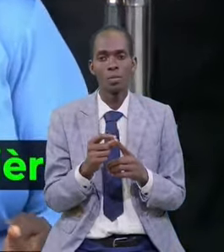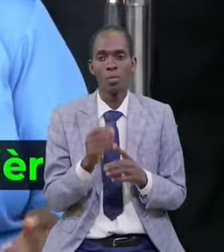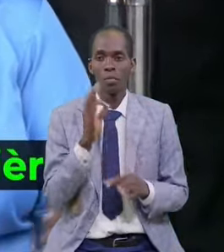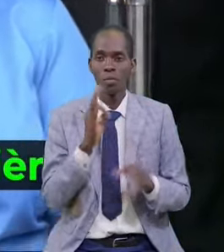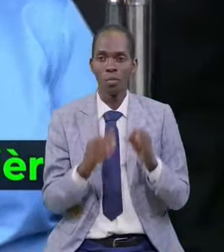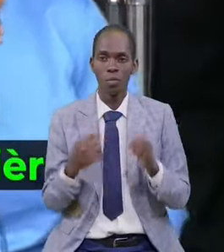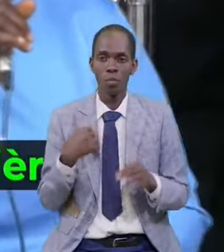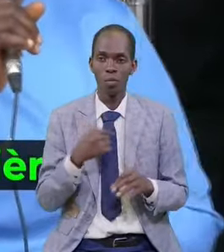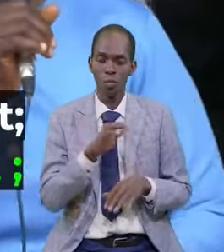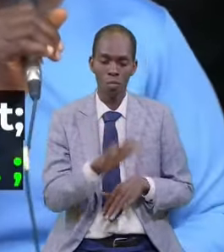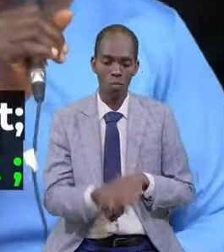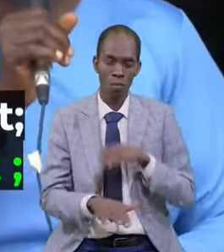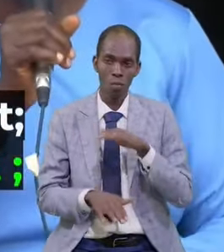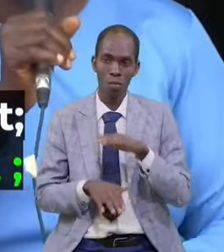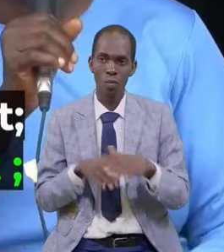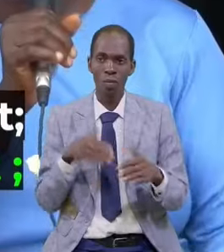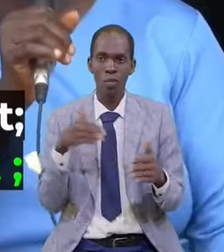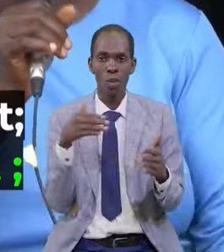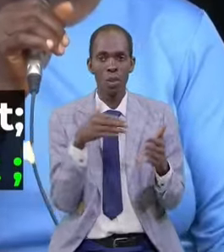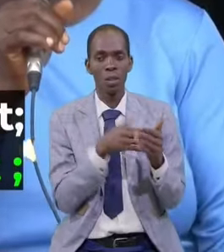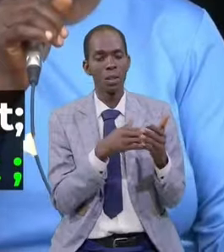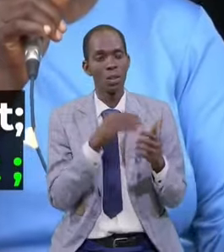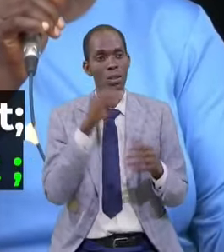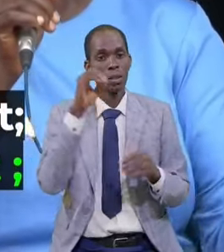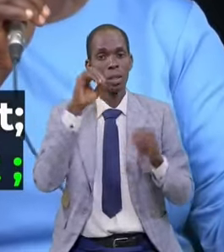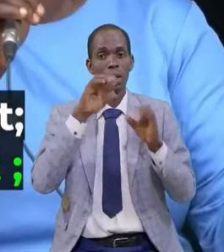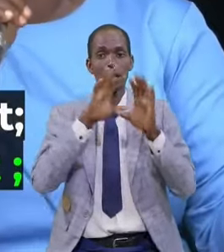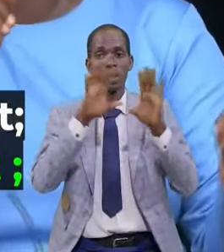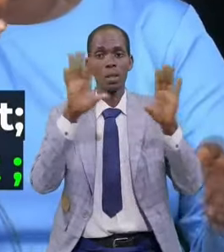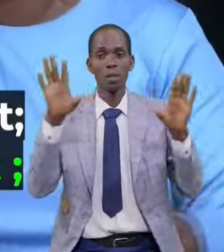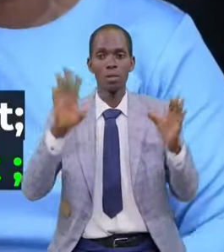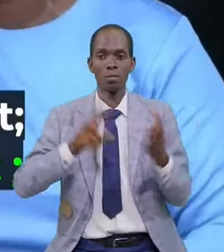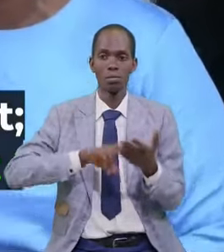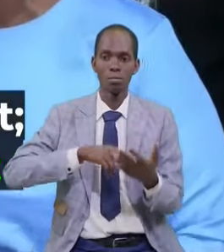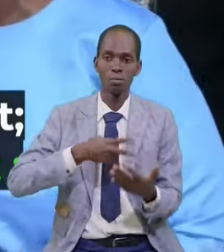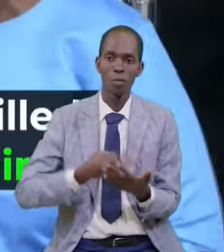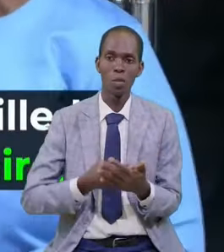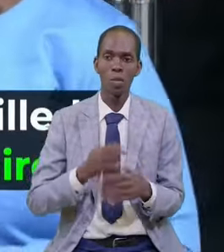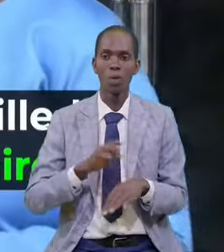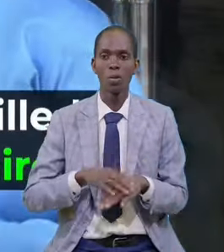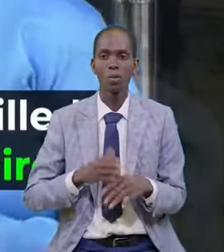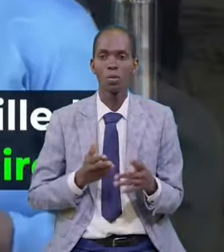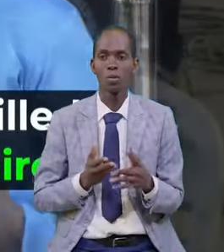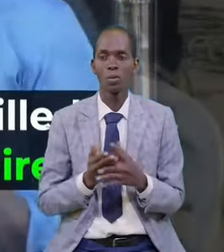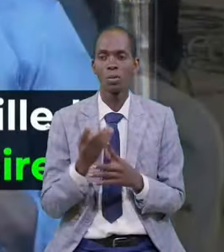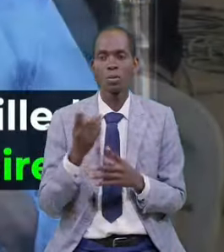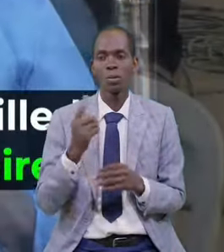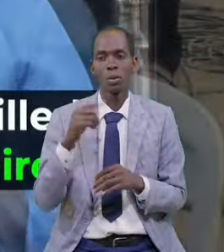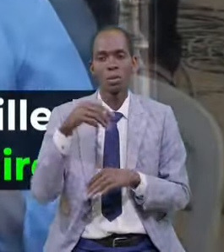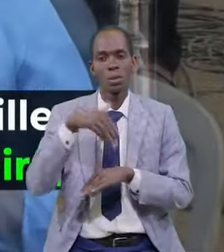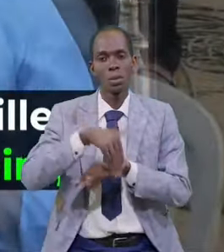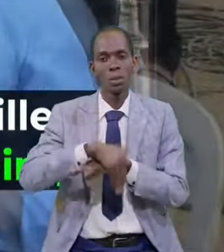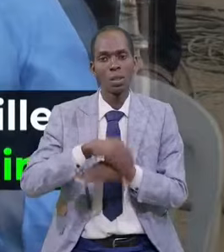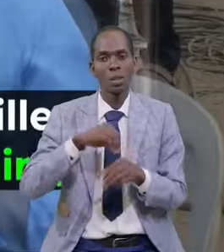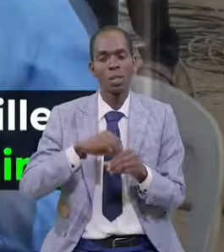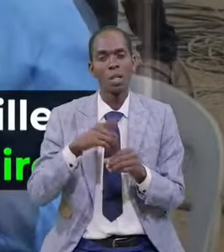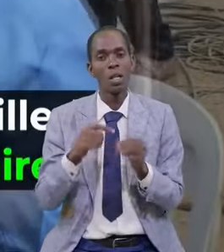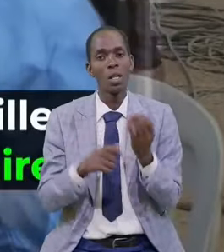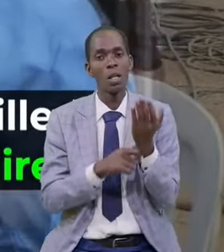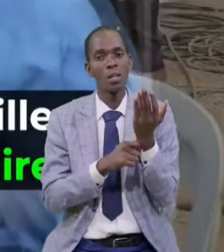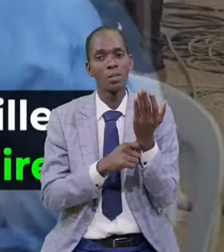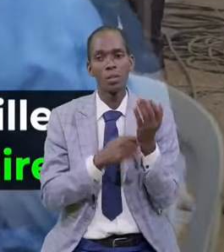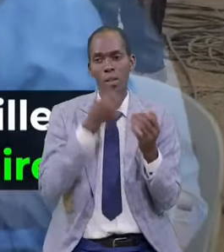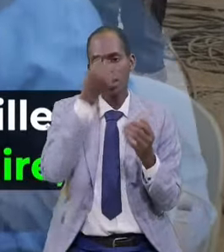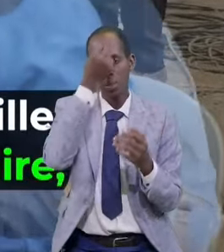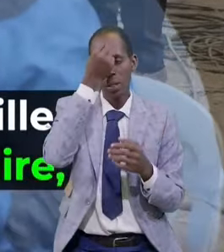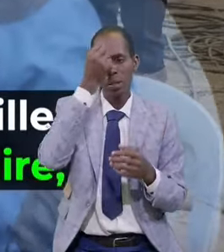walk against light stumble long true the light in the flesh